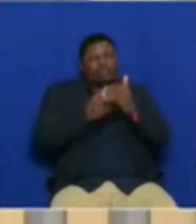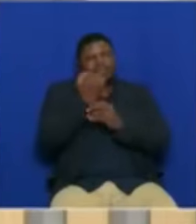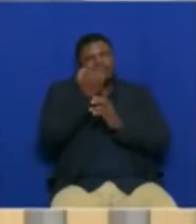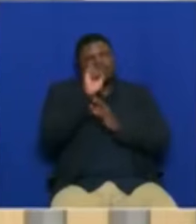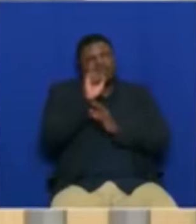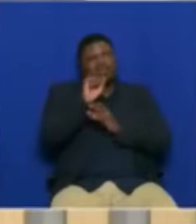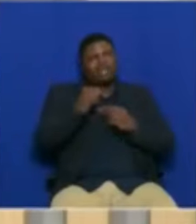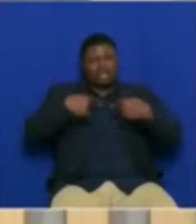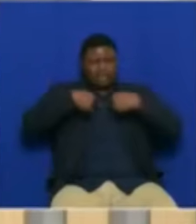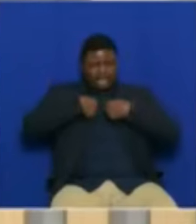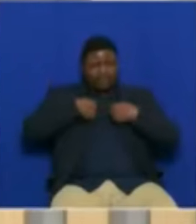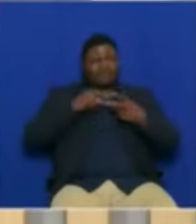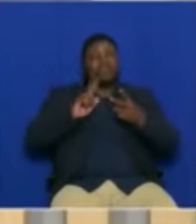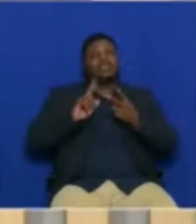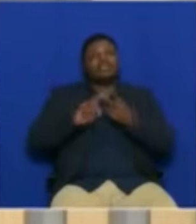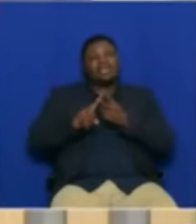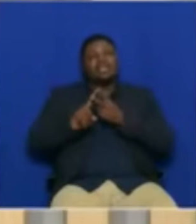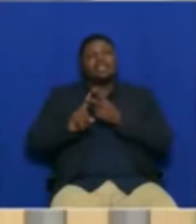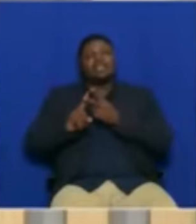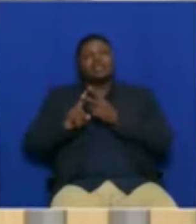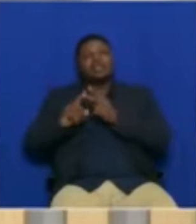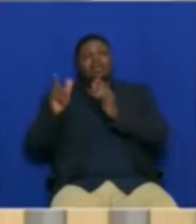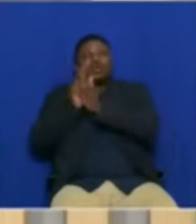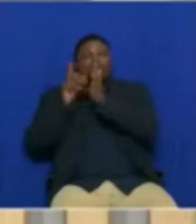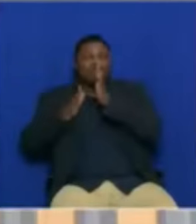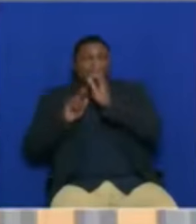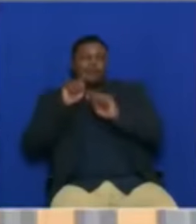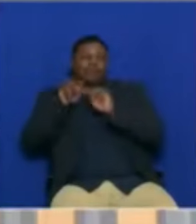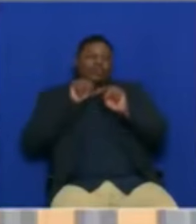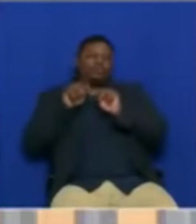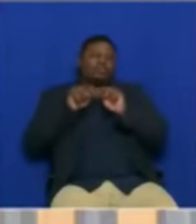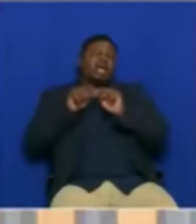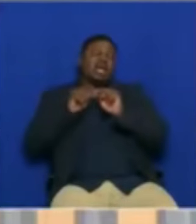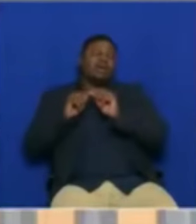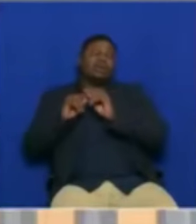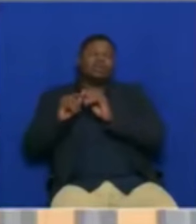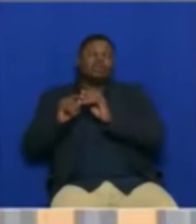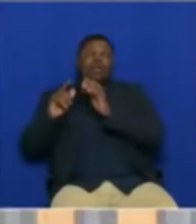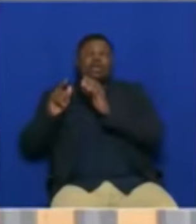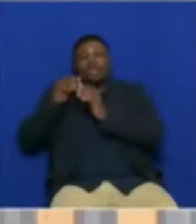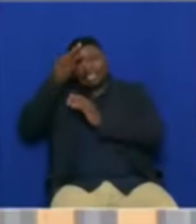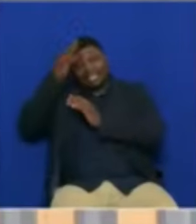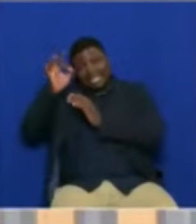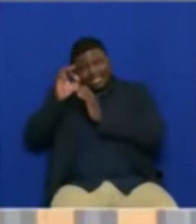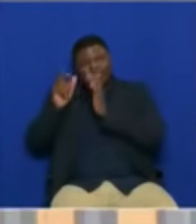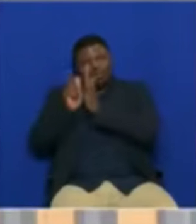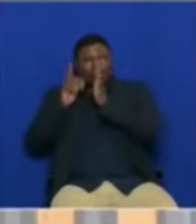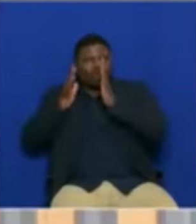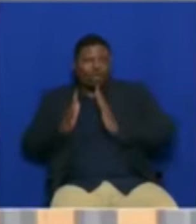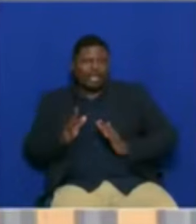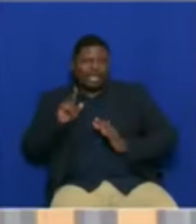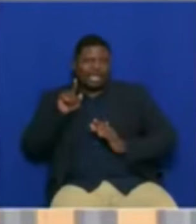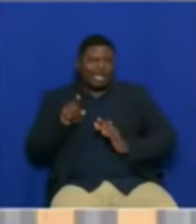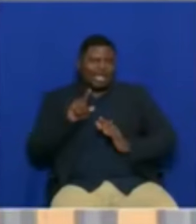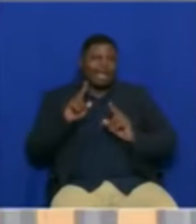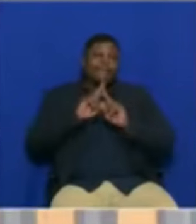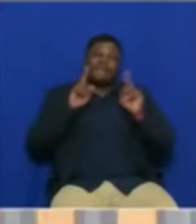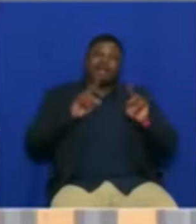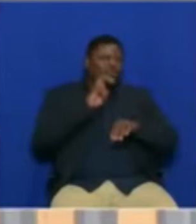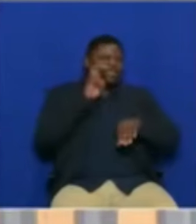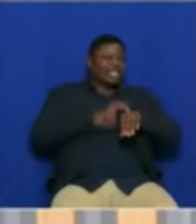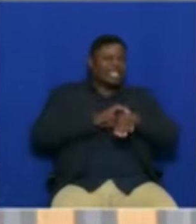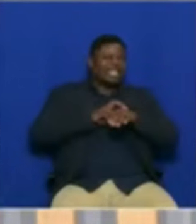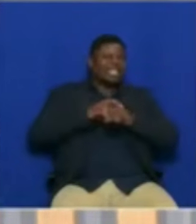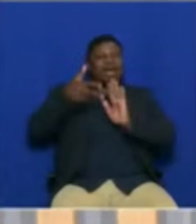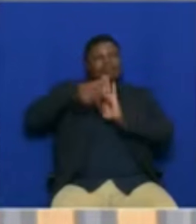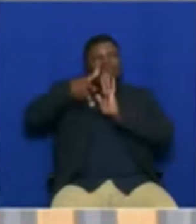matter that put together documents for the appeal. Okay. It didn't require approval by your superiors to oppose